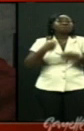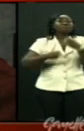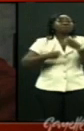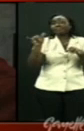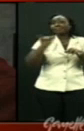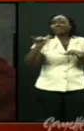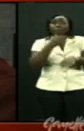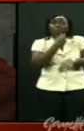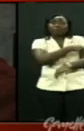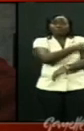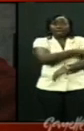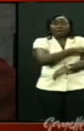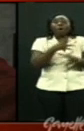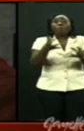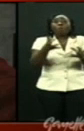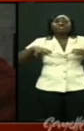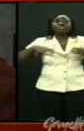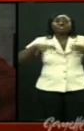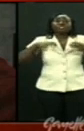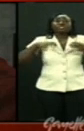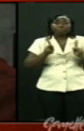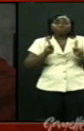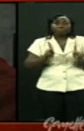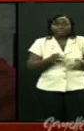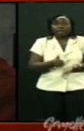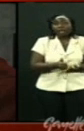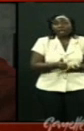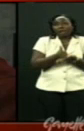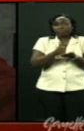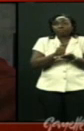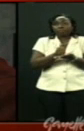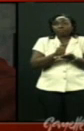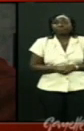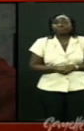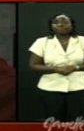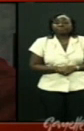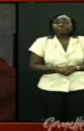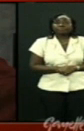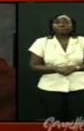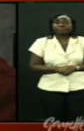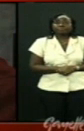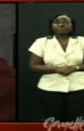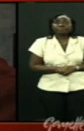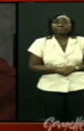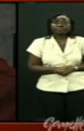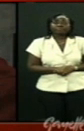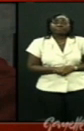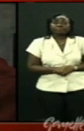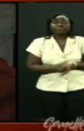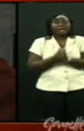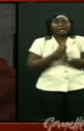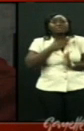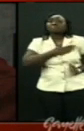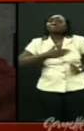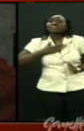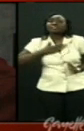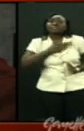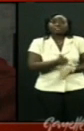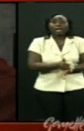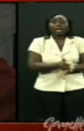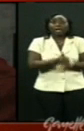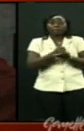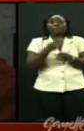to someone in authority to help us to do something about this. Can someone please help him? His name is Rahim